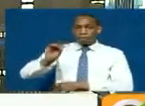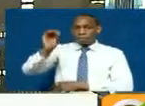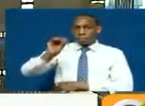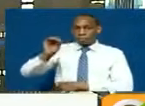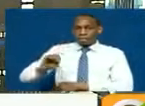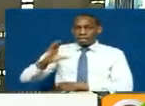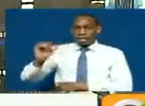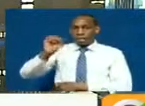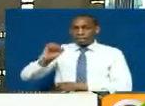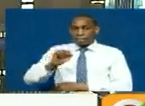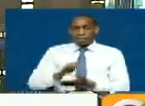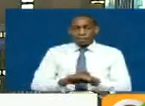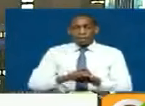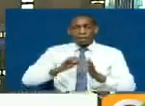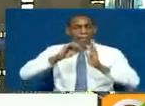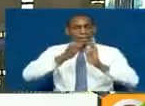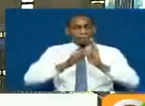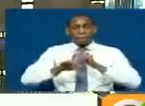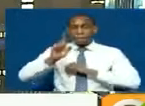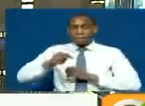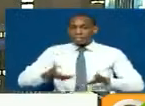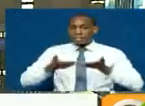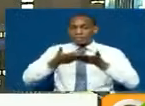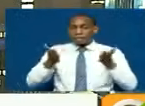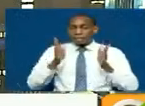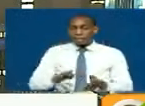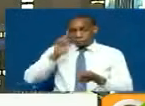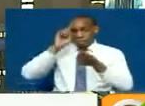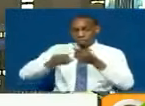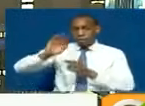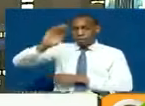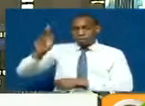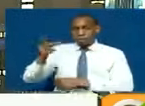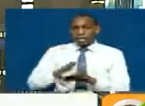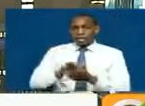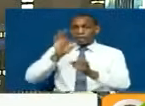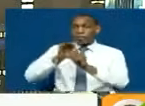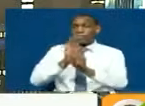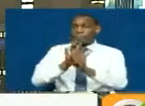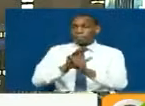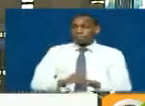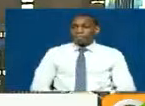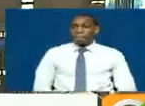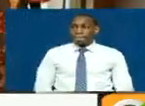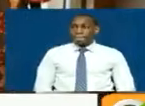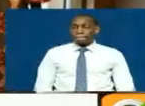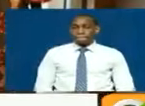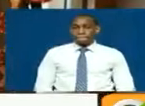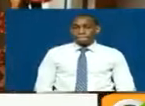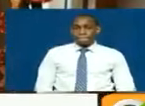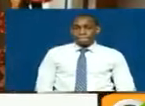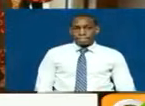of the cabinet as the irreducible minimum for anyone seeking the region's populous vote basket.